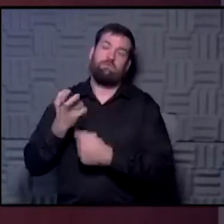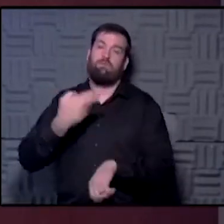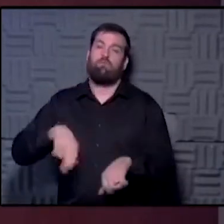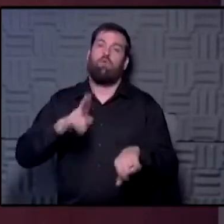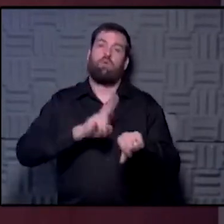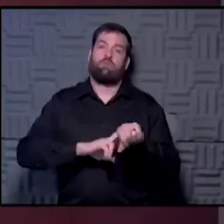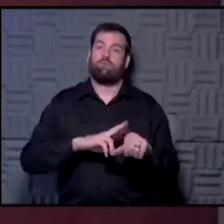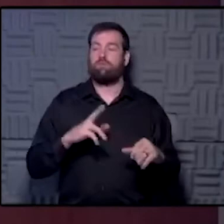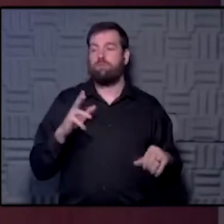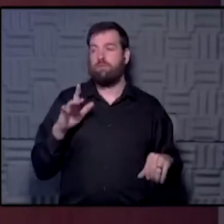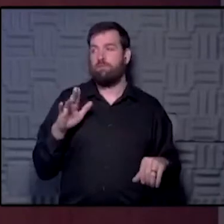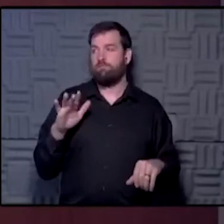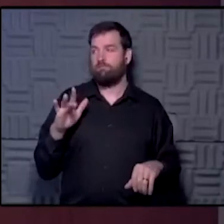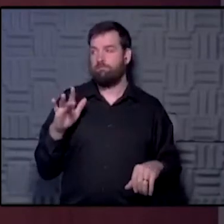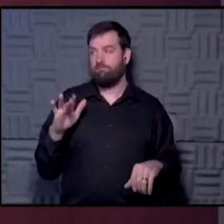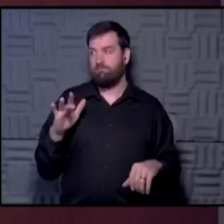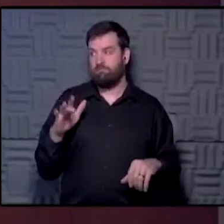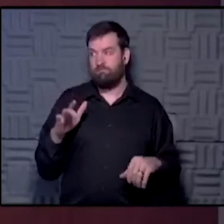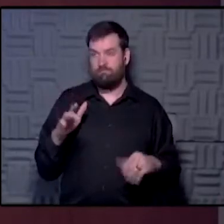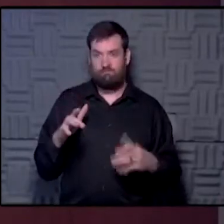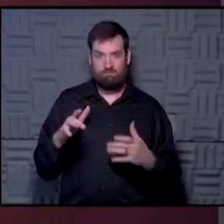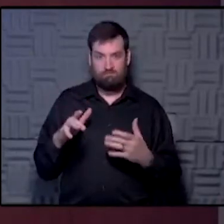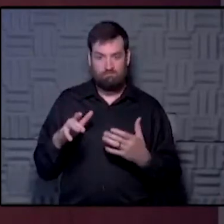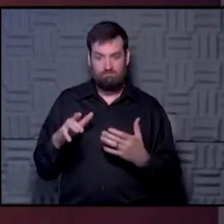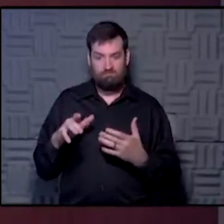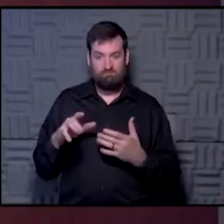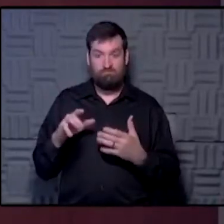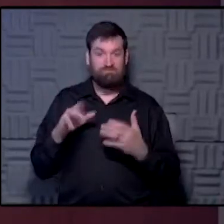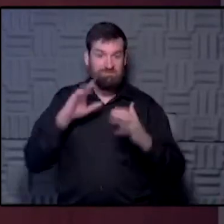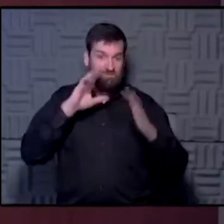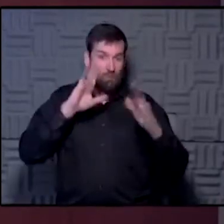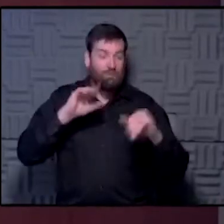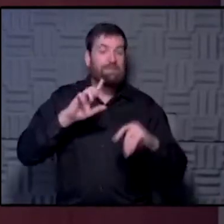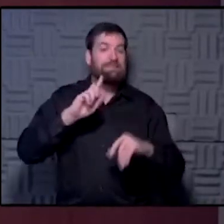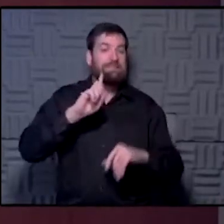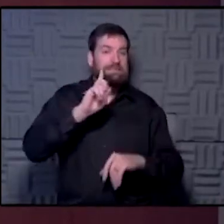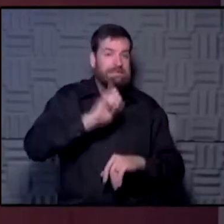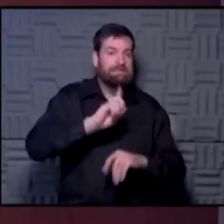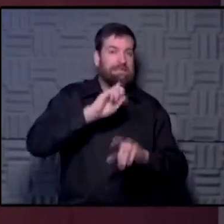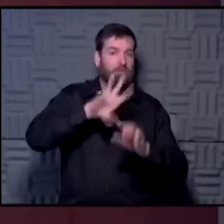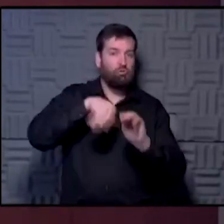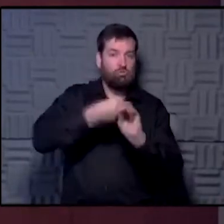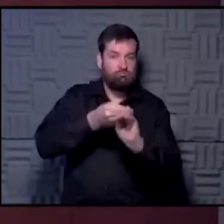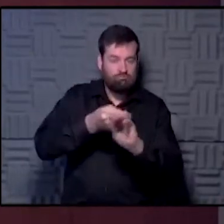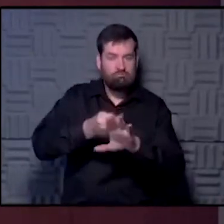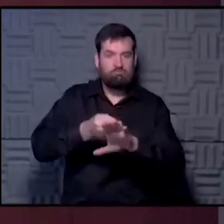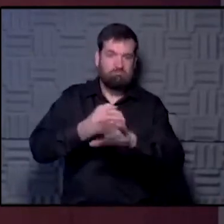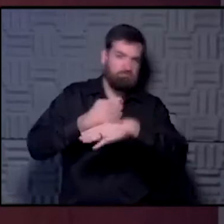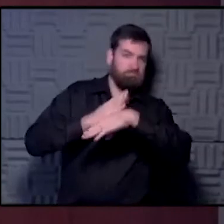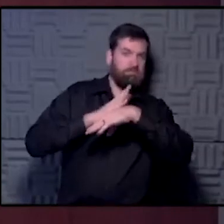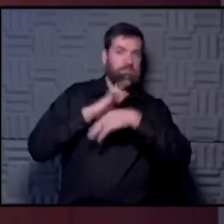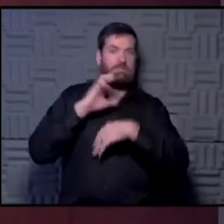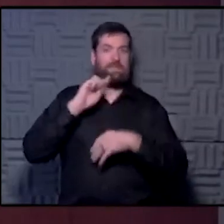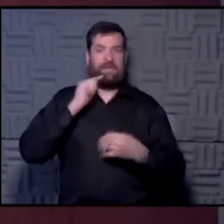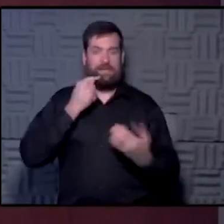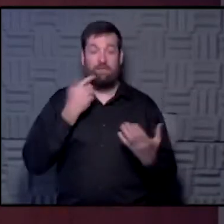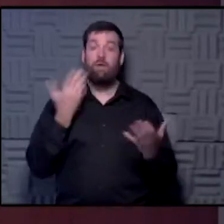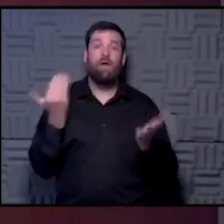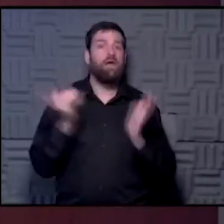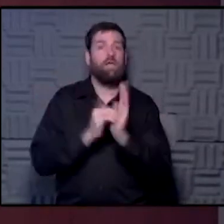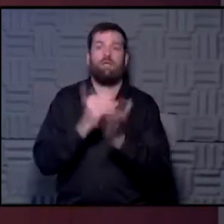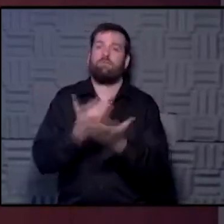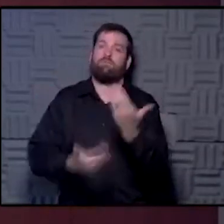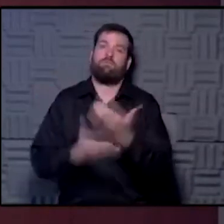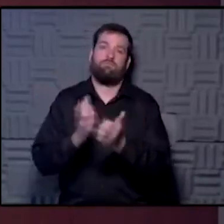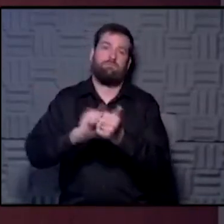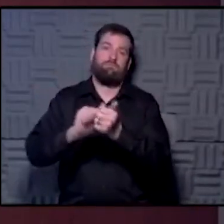course, once you unwrap the hopefully single wrap candy items, again, clean